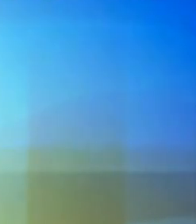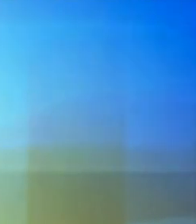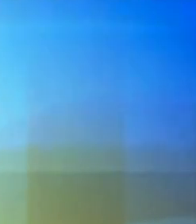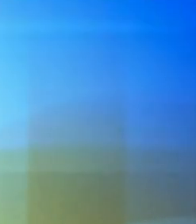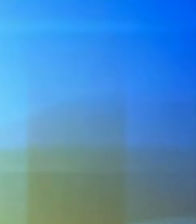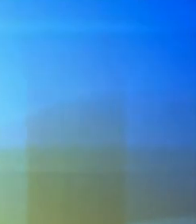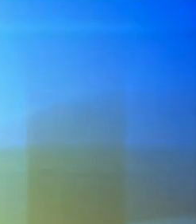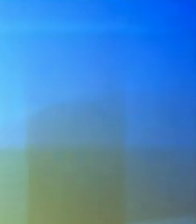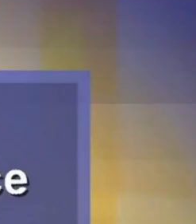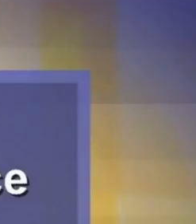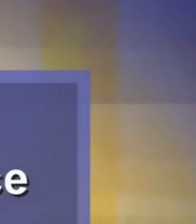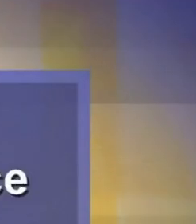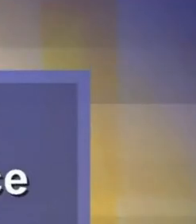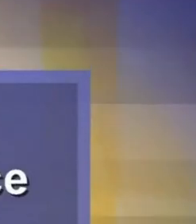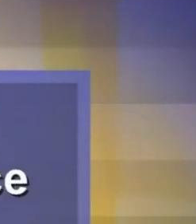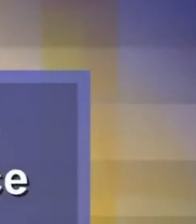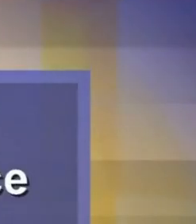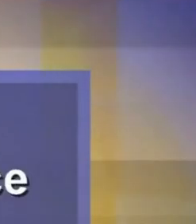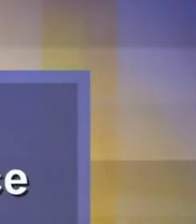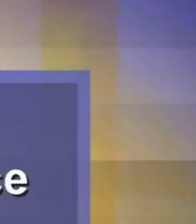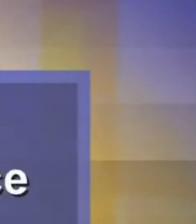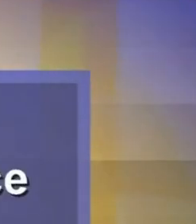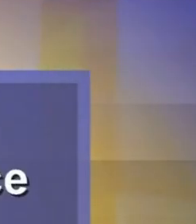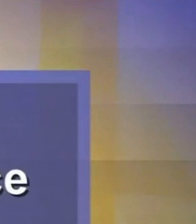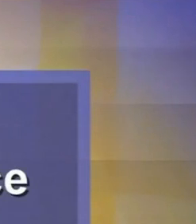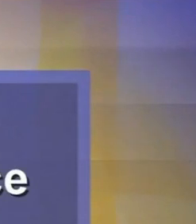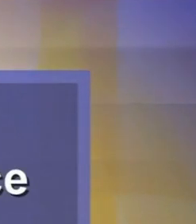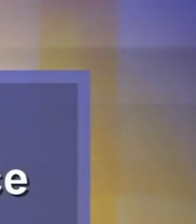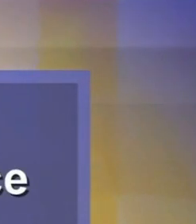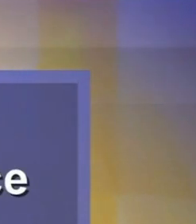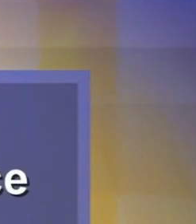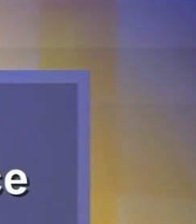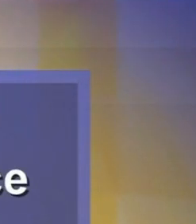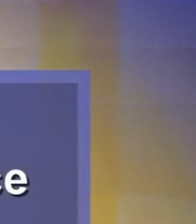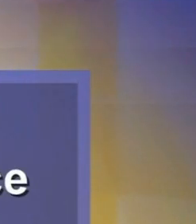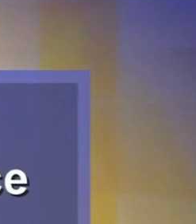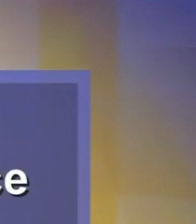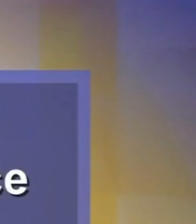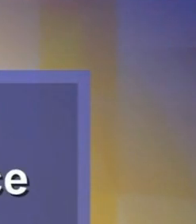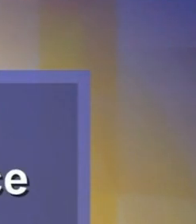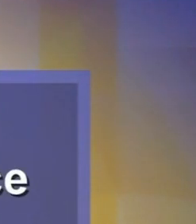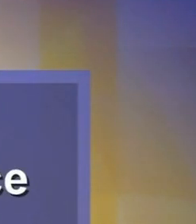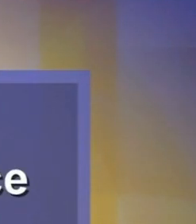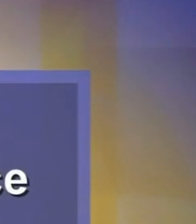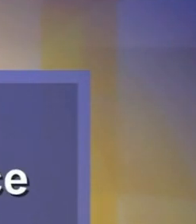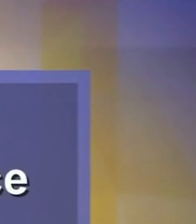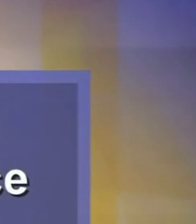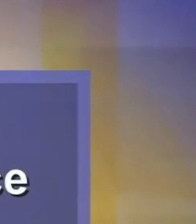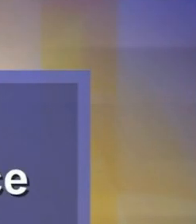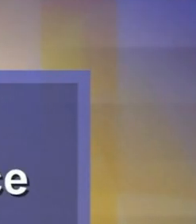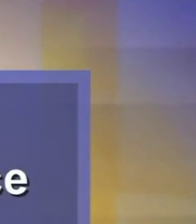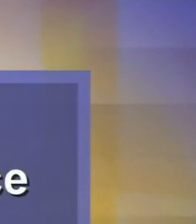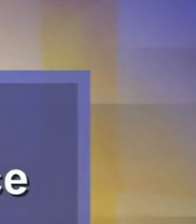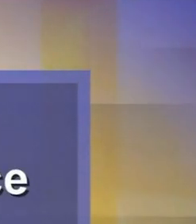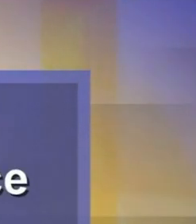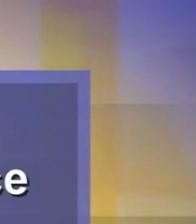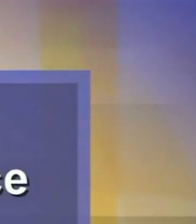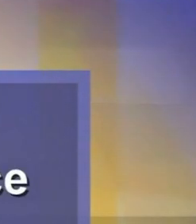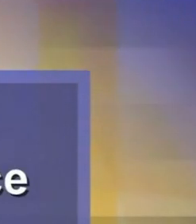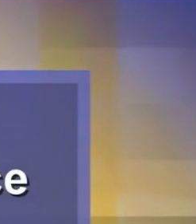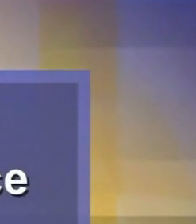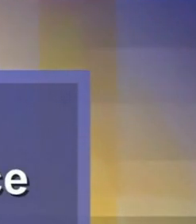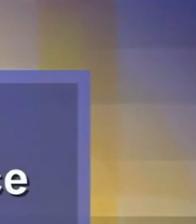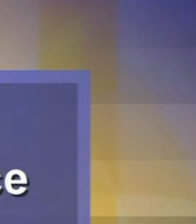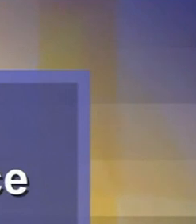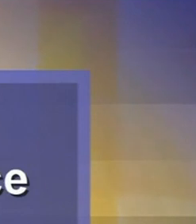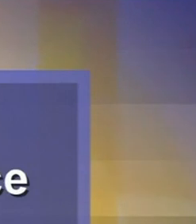got to open back up. Yeah, they said customers were coming in saying, I'm ready for my grooming too, because the